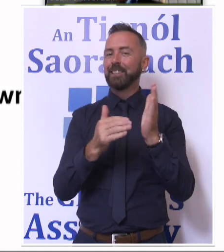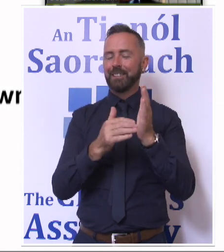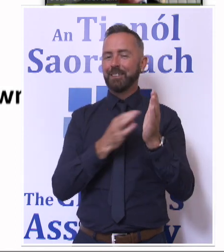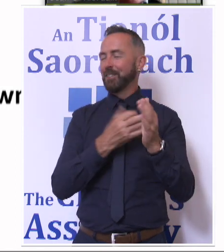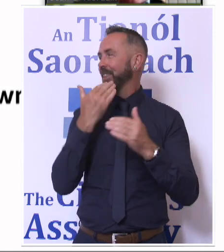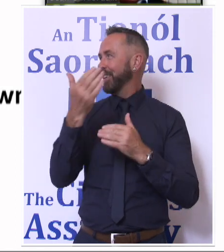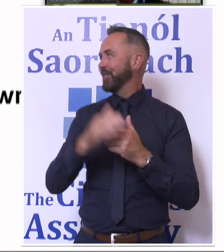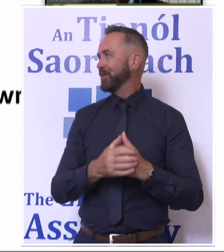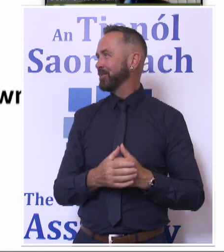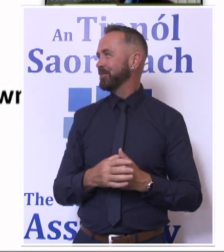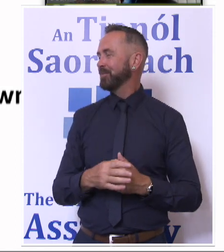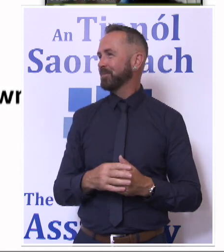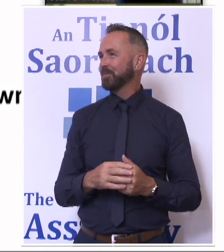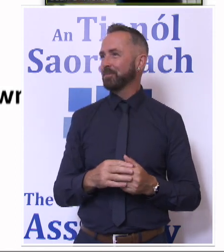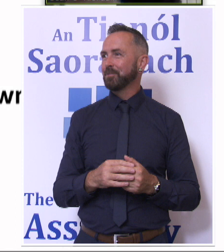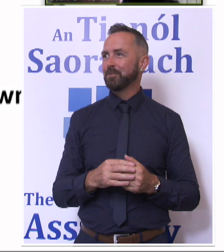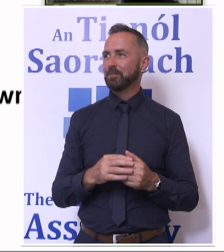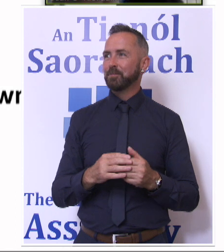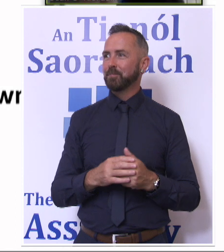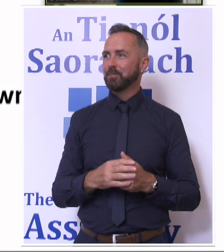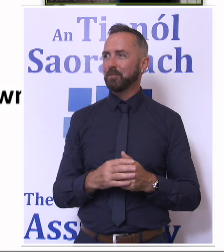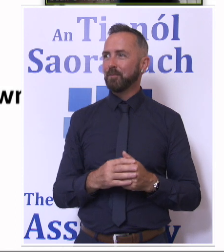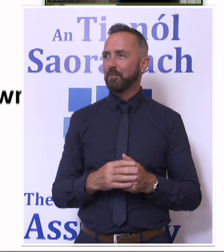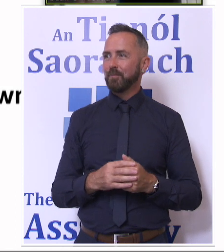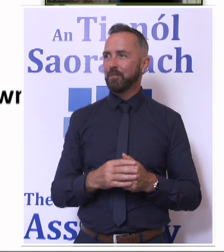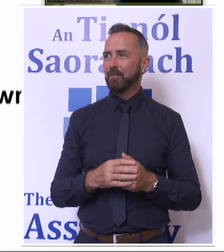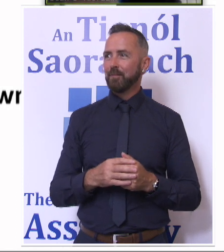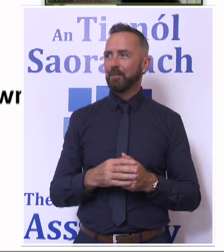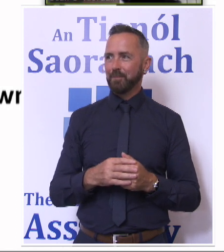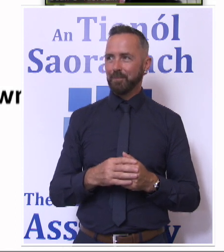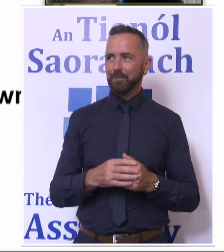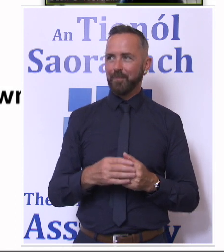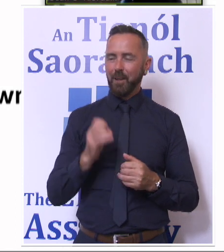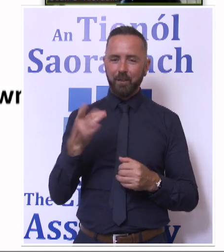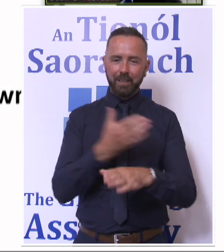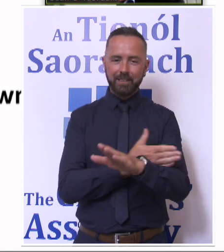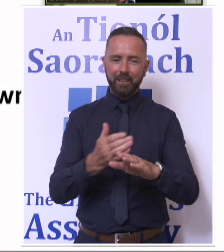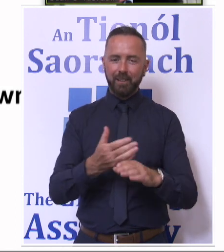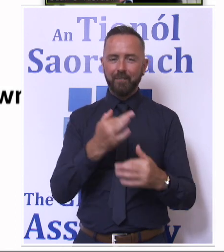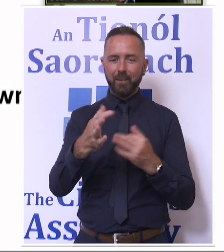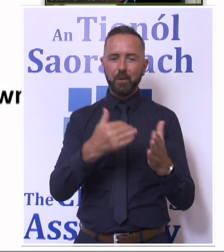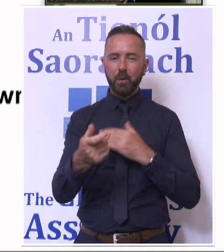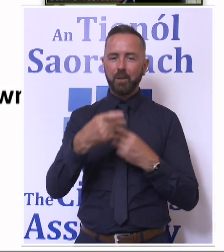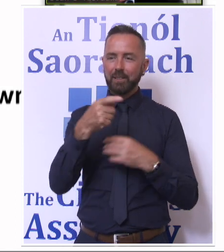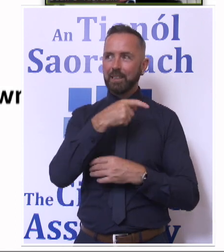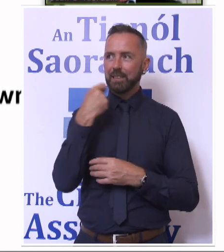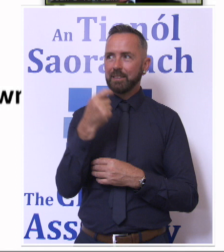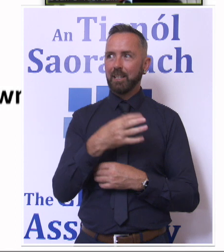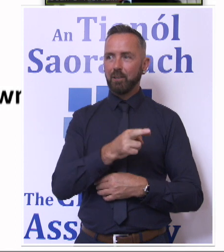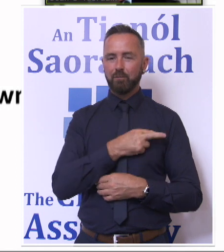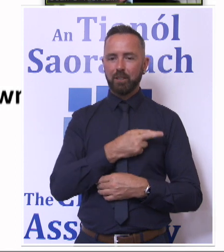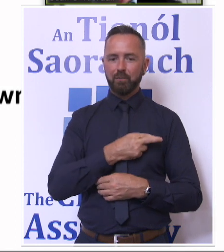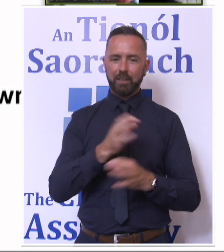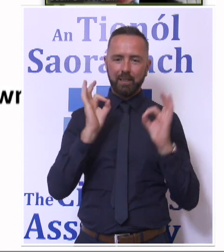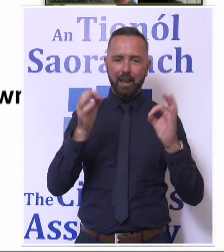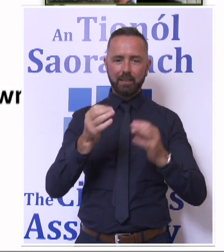Yeah, okay, Jim, thanks very much. Okay, so just to kick off and following on what I have to say were really excellent presentations over the course of